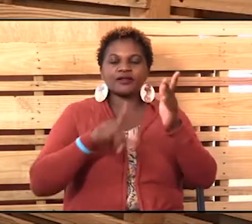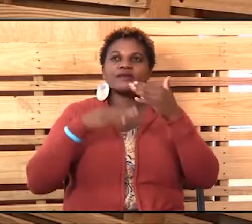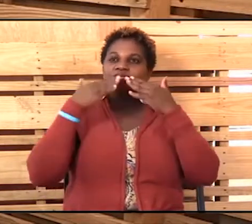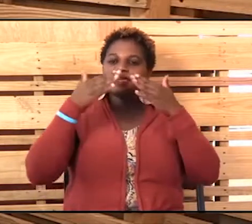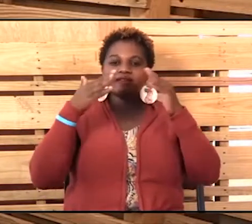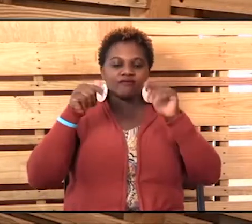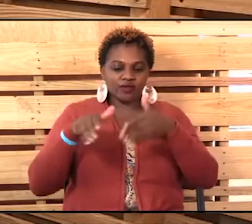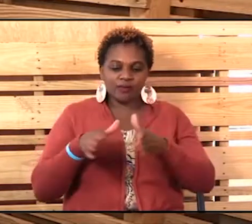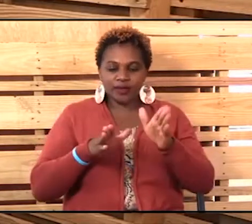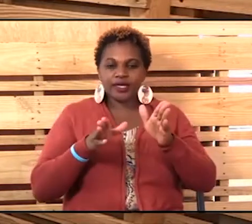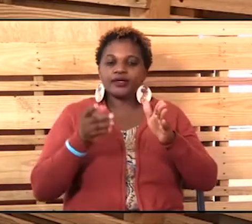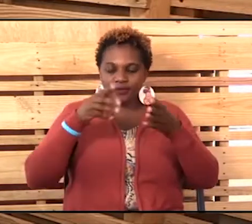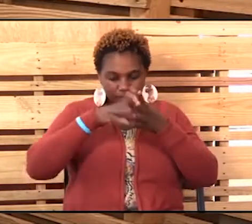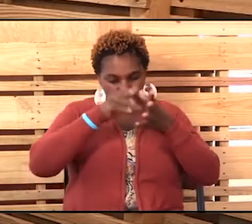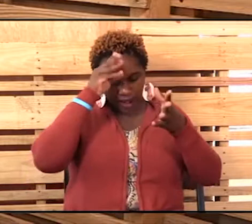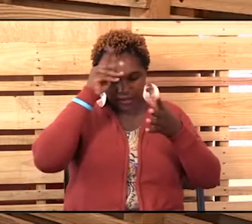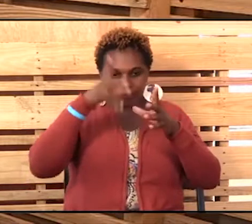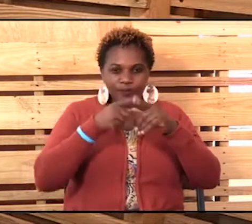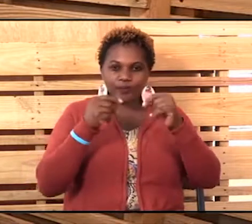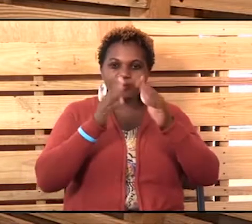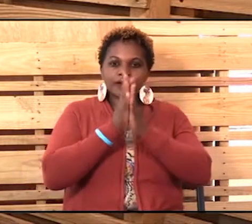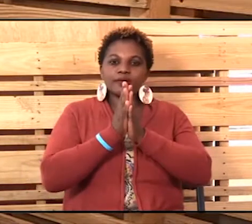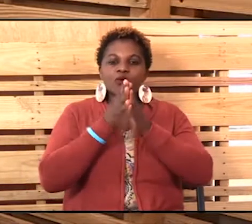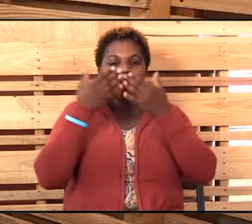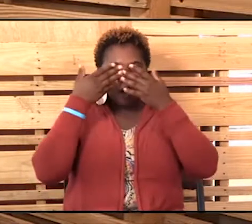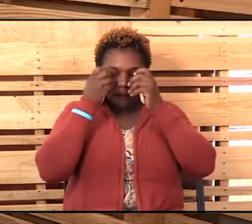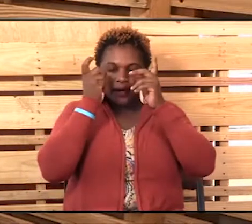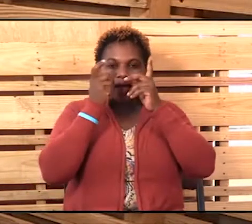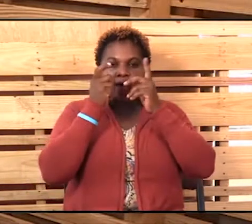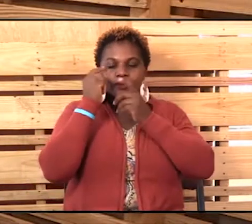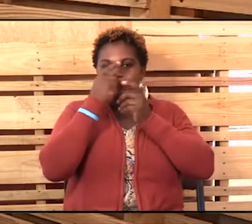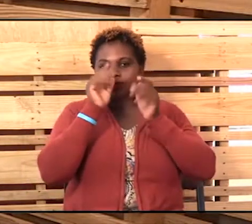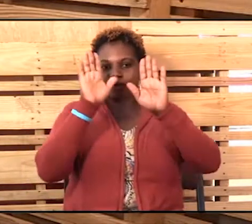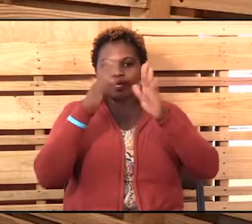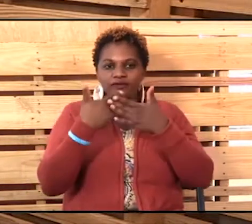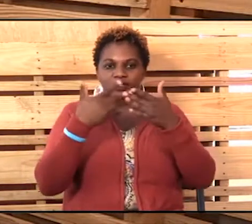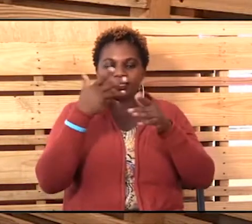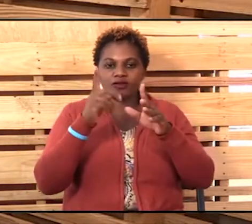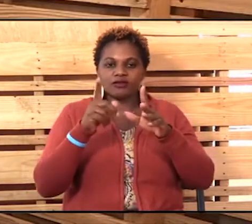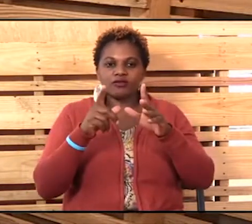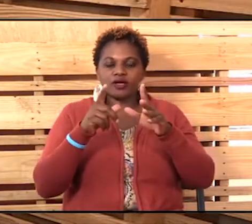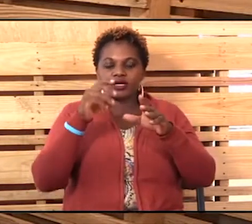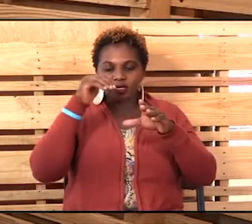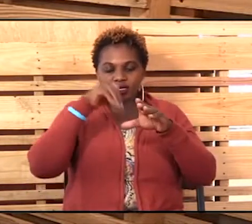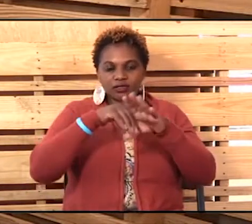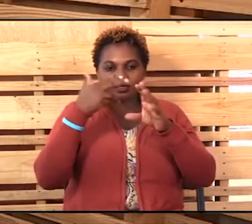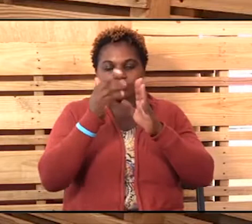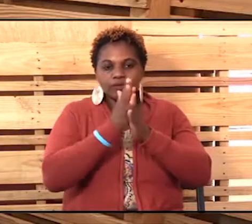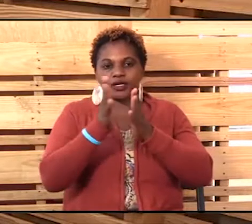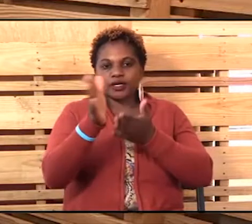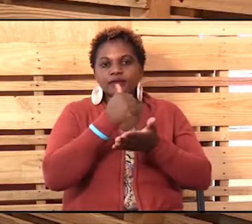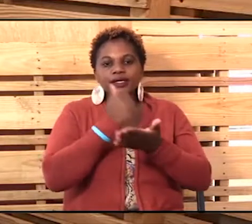thank you for this opportunity to learn your word. We pray that you may open our eyes, that we may see the wonderful things in your law. In Jesus' name we